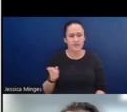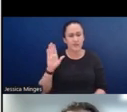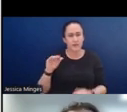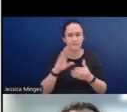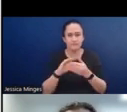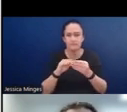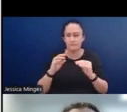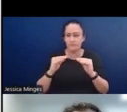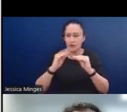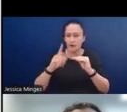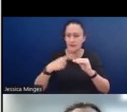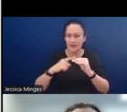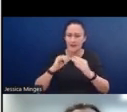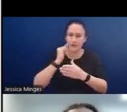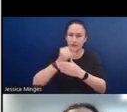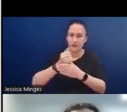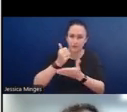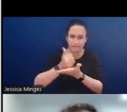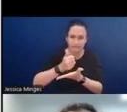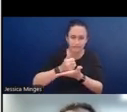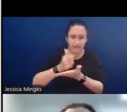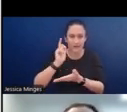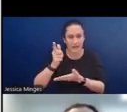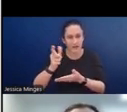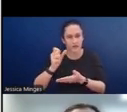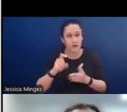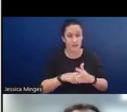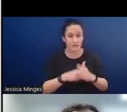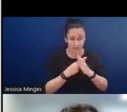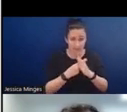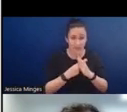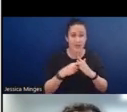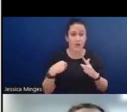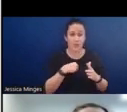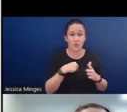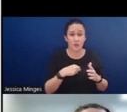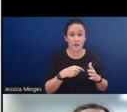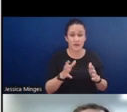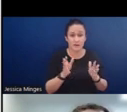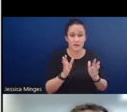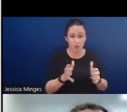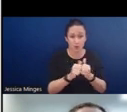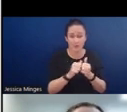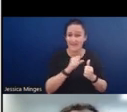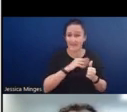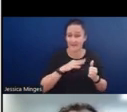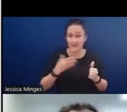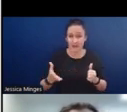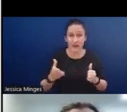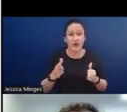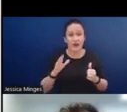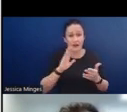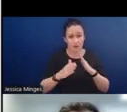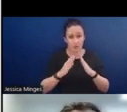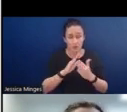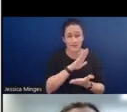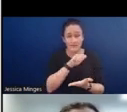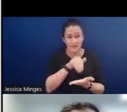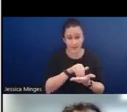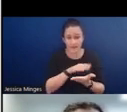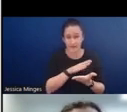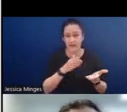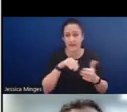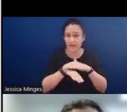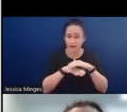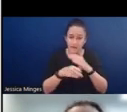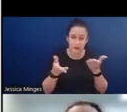later. I just wanted to give some examples of, so in the very beginning, we spoke with staff at recovery community centers and also people accessing services there to ask